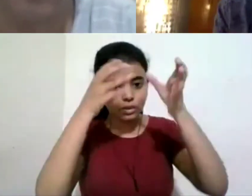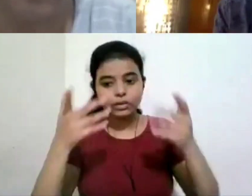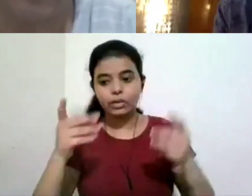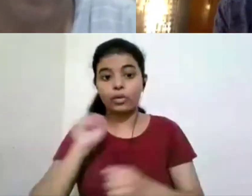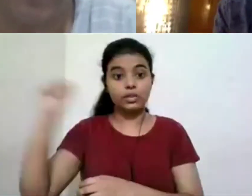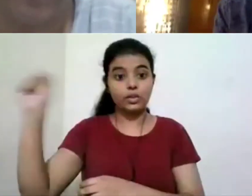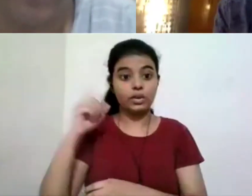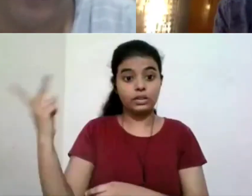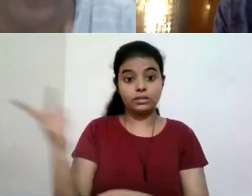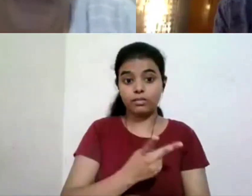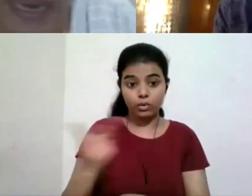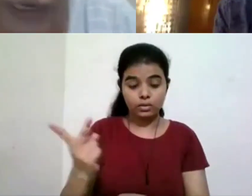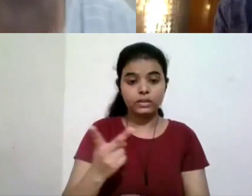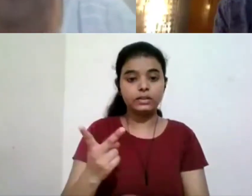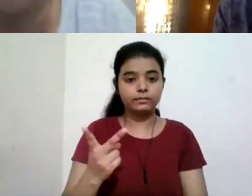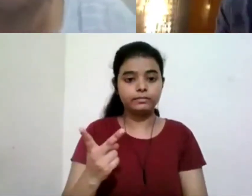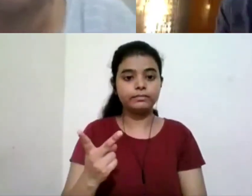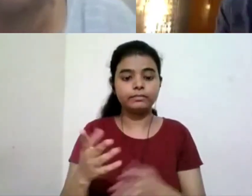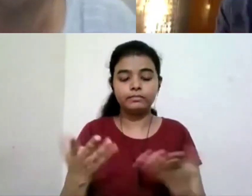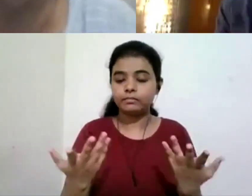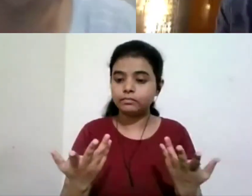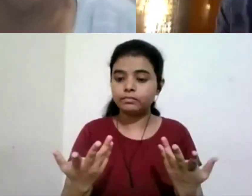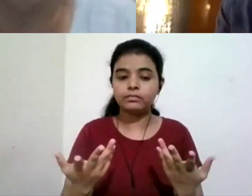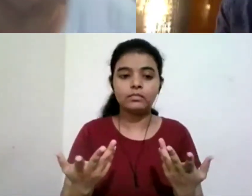activism, the kind of